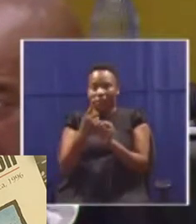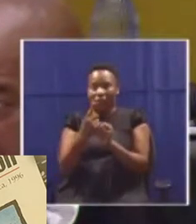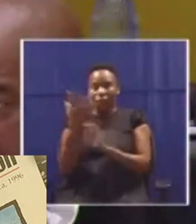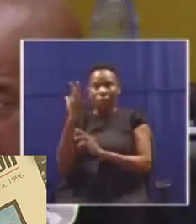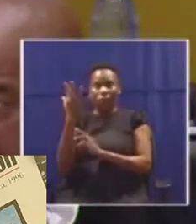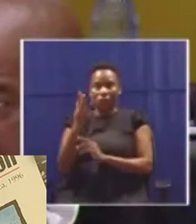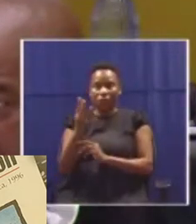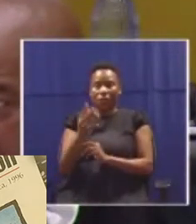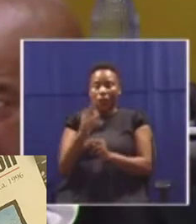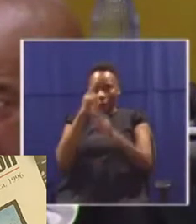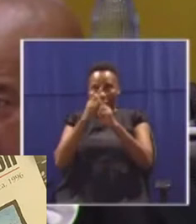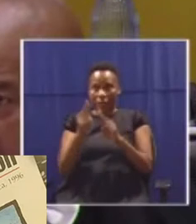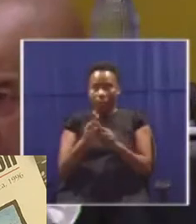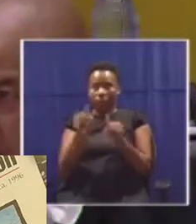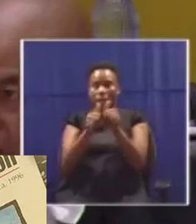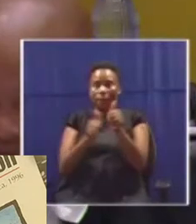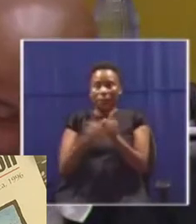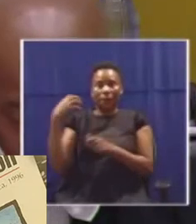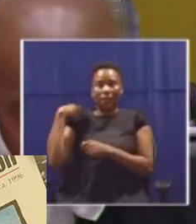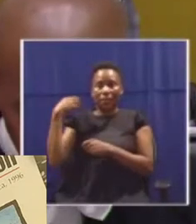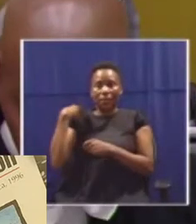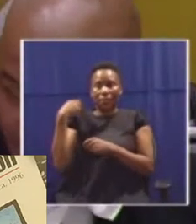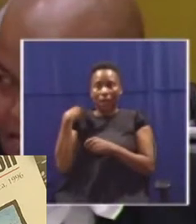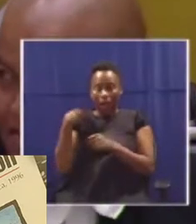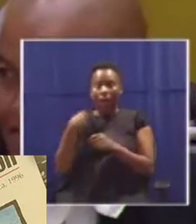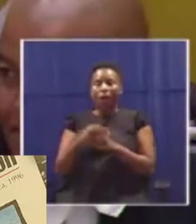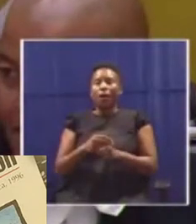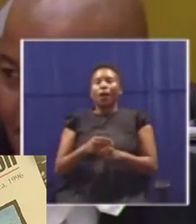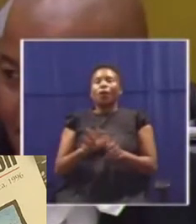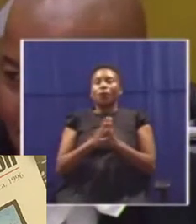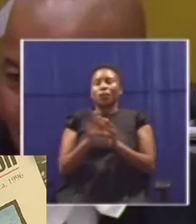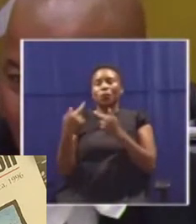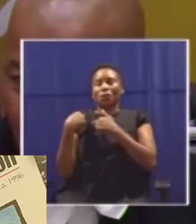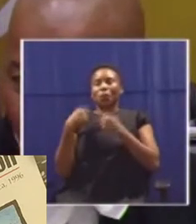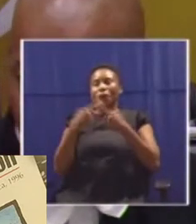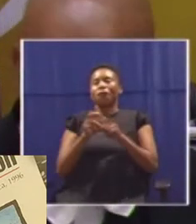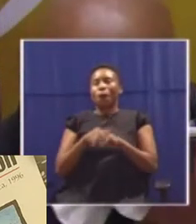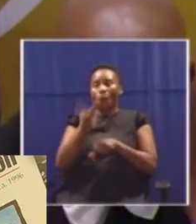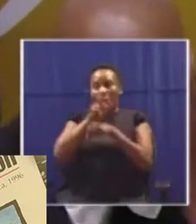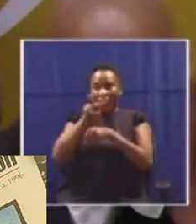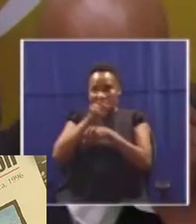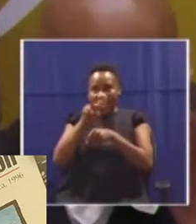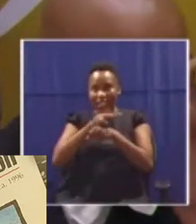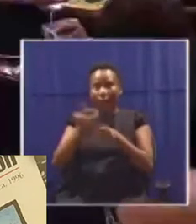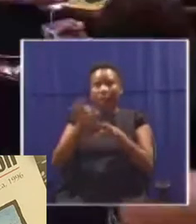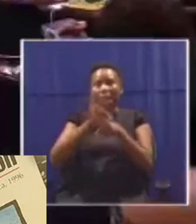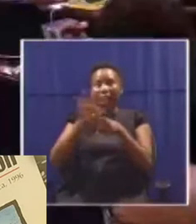in the Presidency responsible for planning, monitoring, and evaluation.